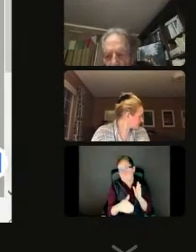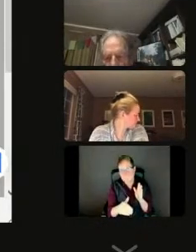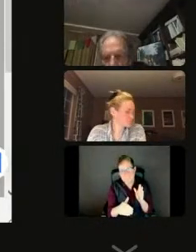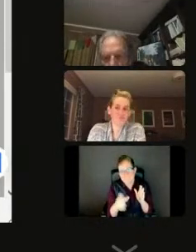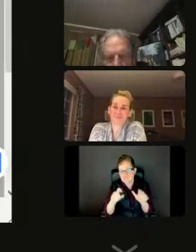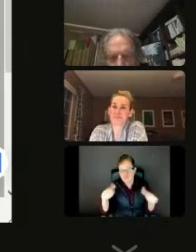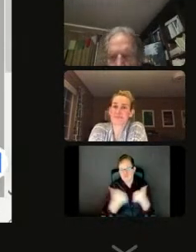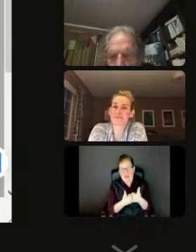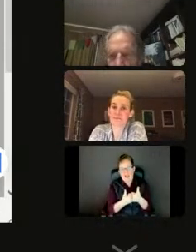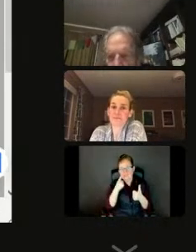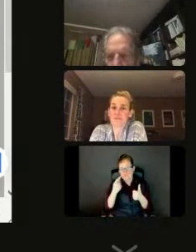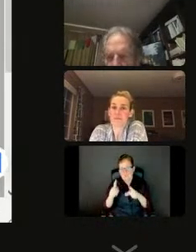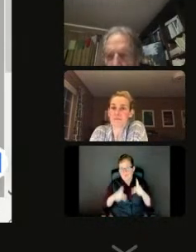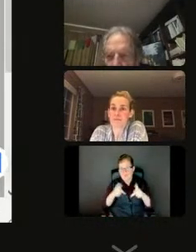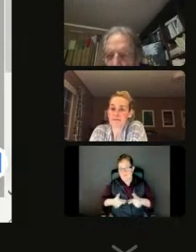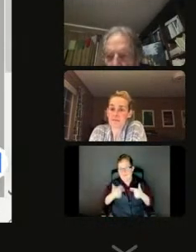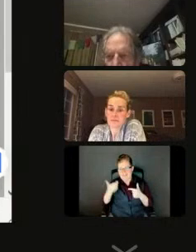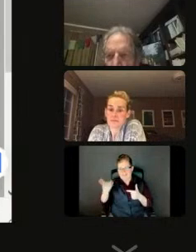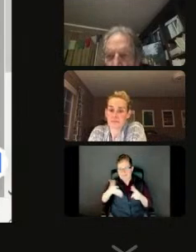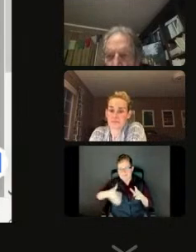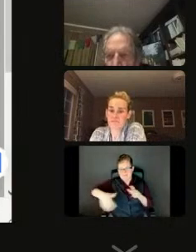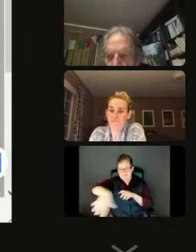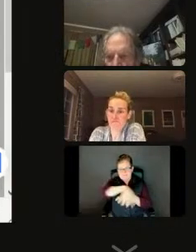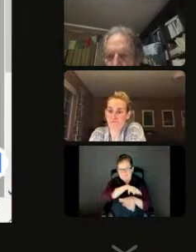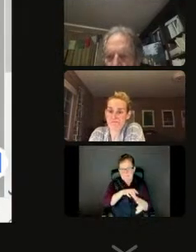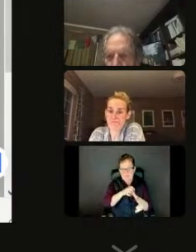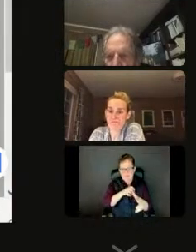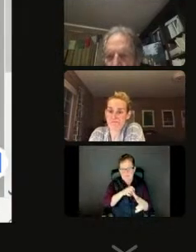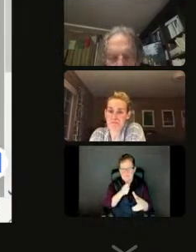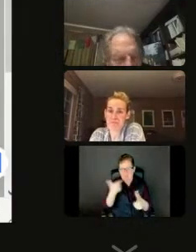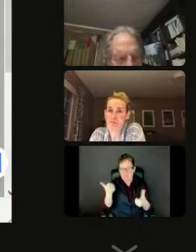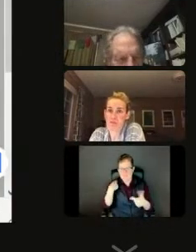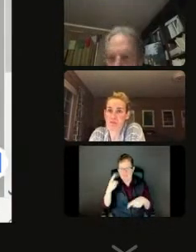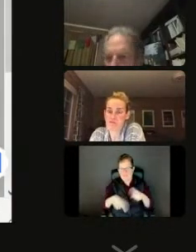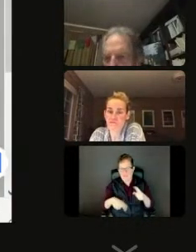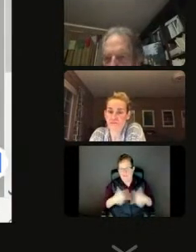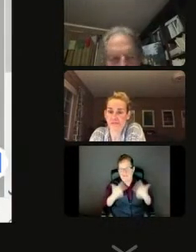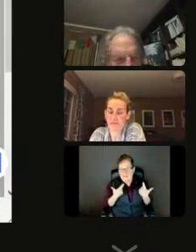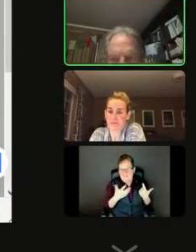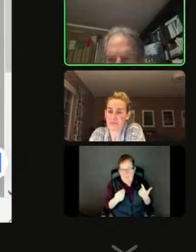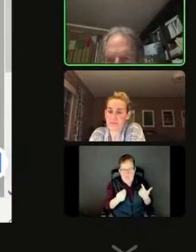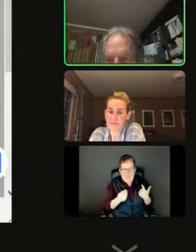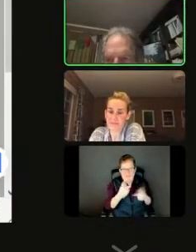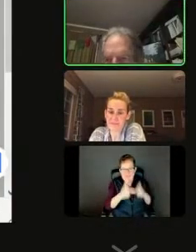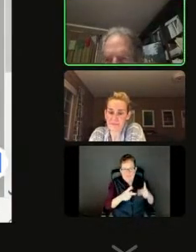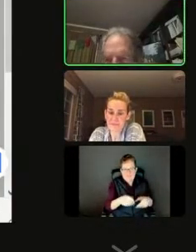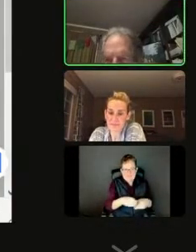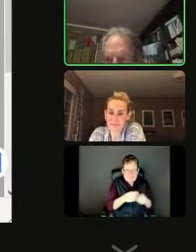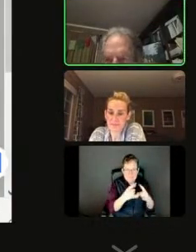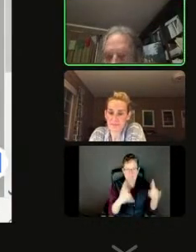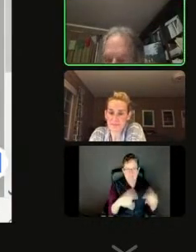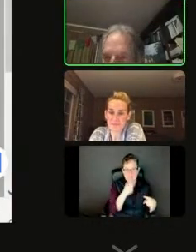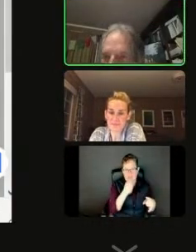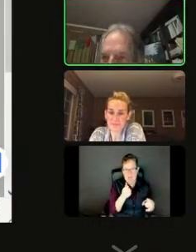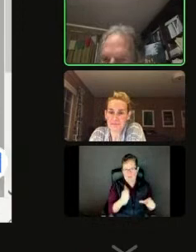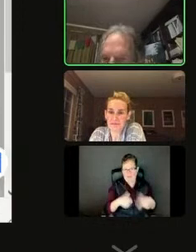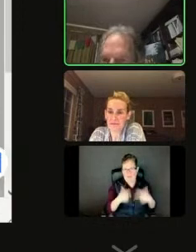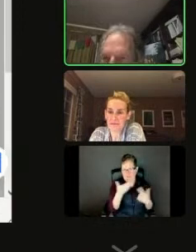challenge for the neighbors and for those there, because that's not a livable solution for them either. So excuse me, Mr. Mayor, one more